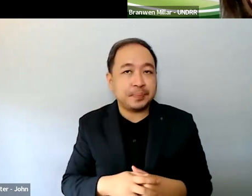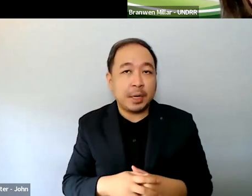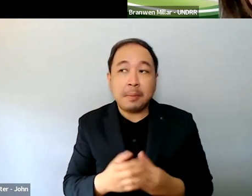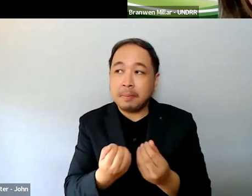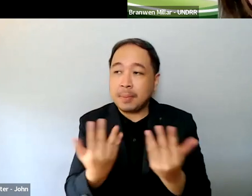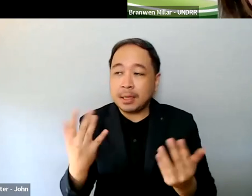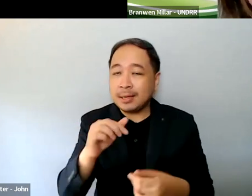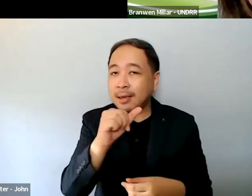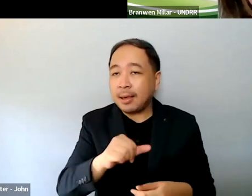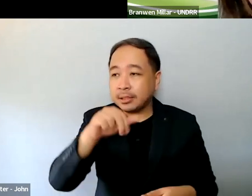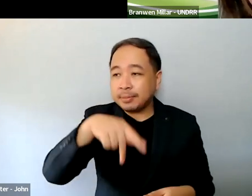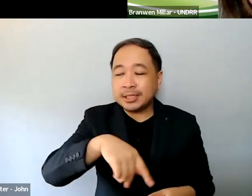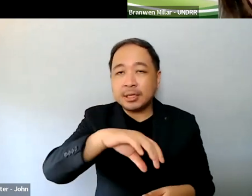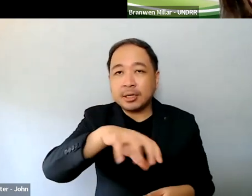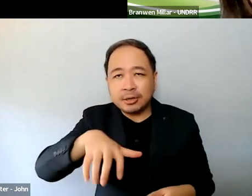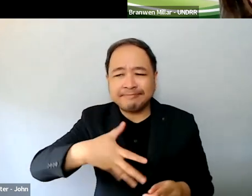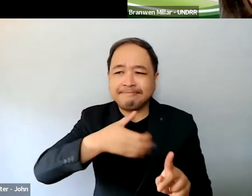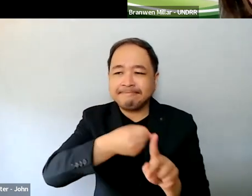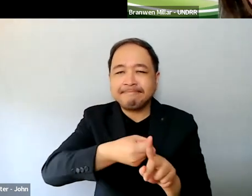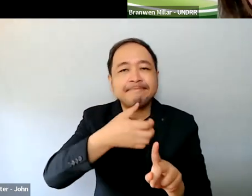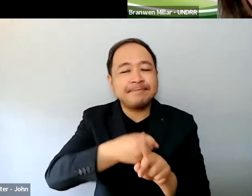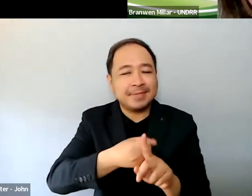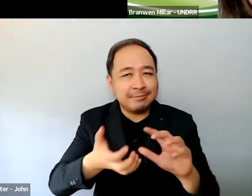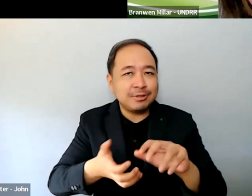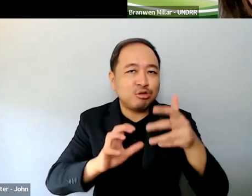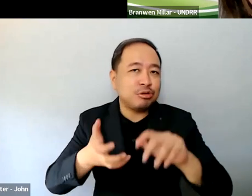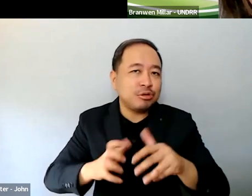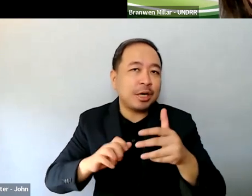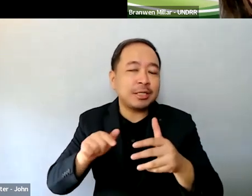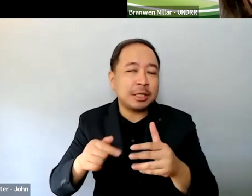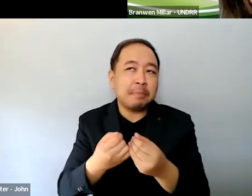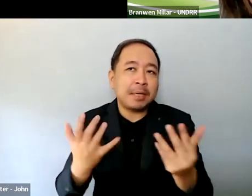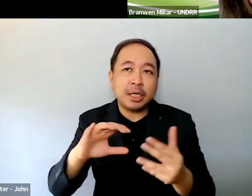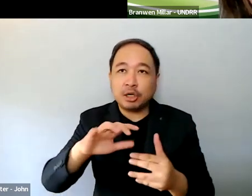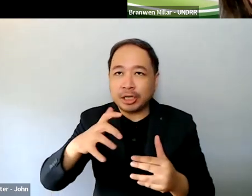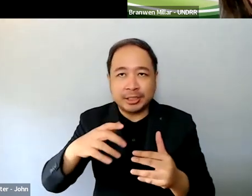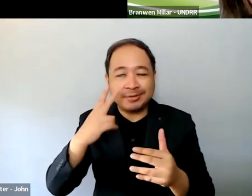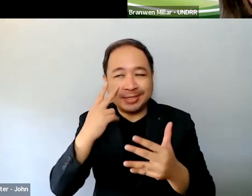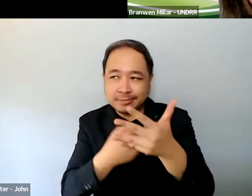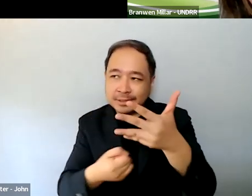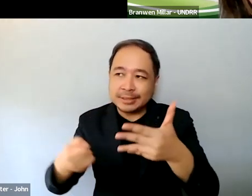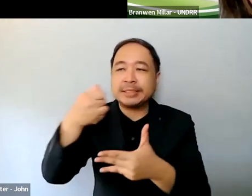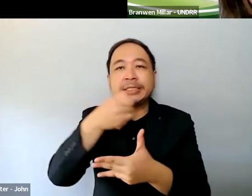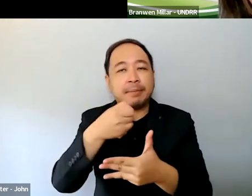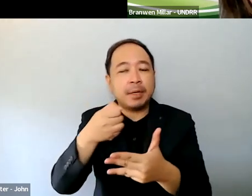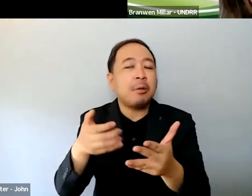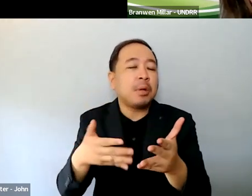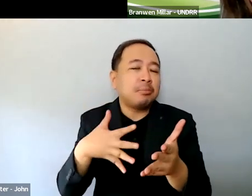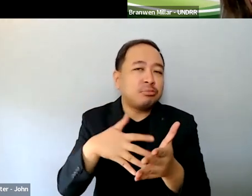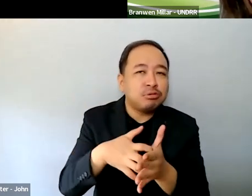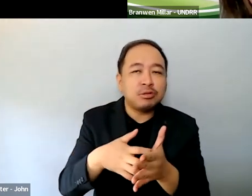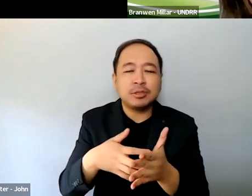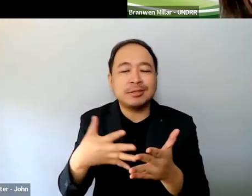climate risks and disasters, and many countries in the region are located at the top of the most vulnerable countries in the world, according to the Global Risk